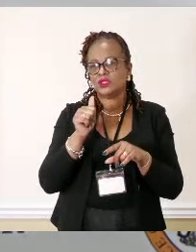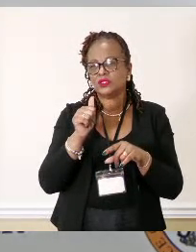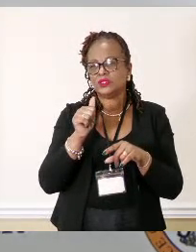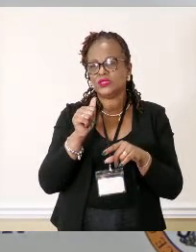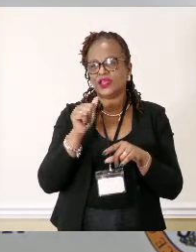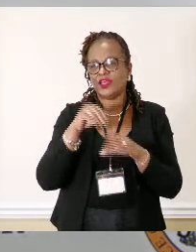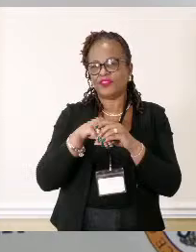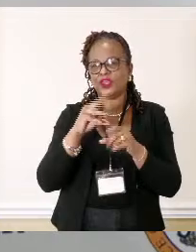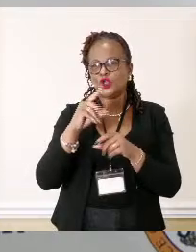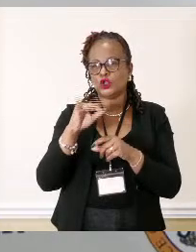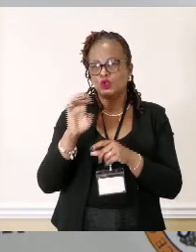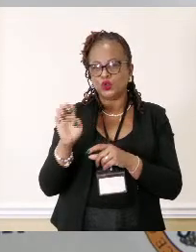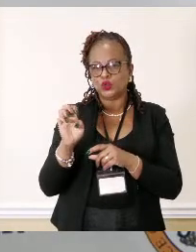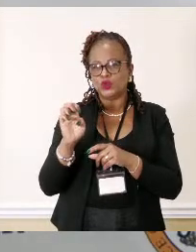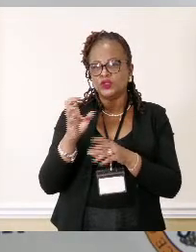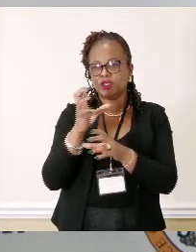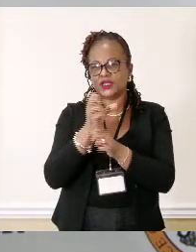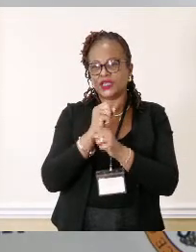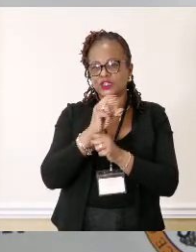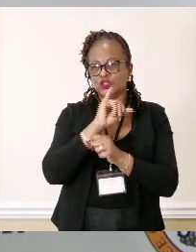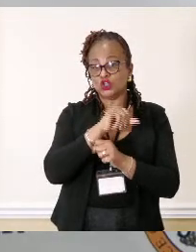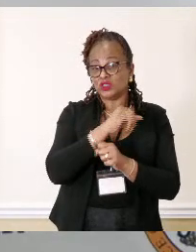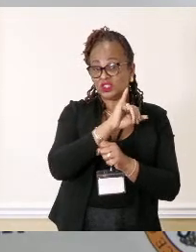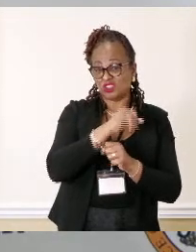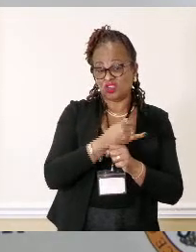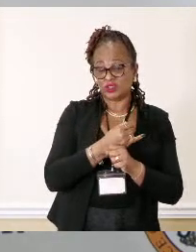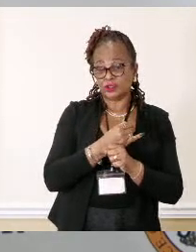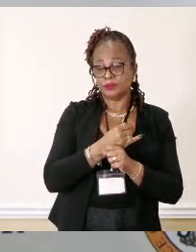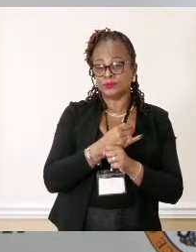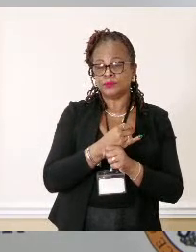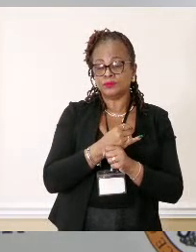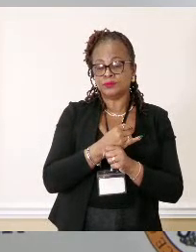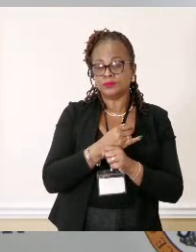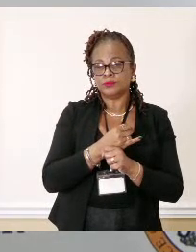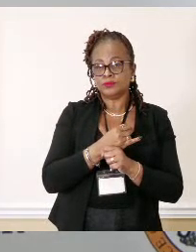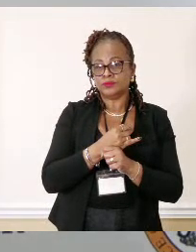queue to receive Johnson & Johnson vaccines.